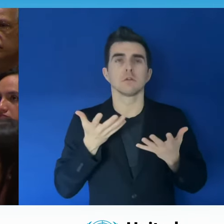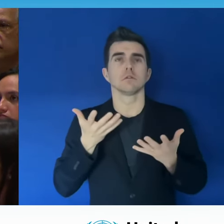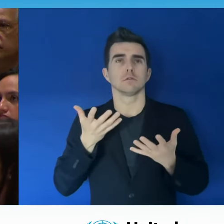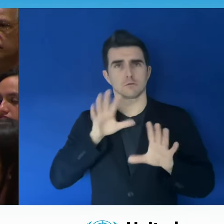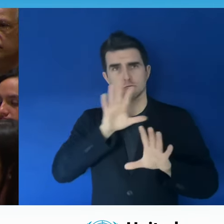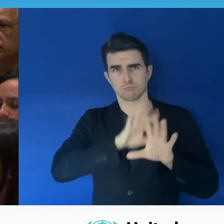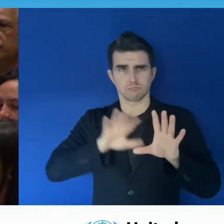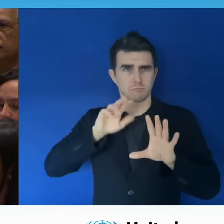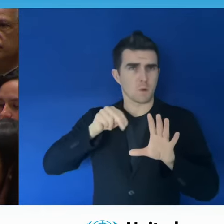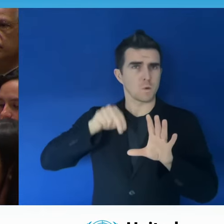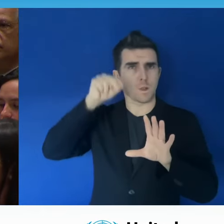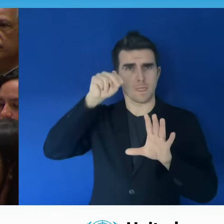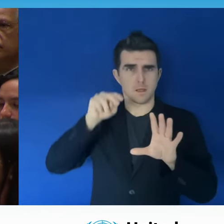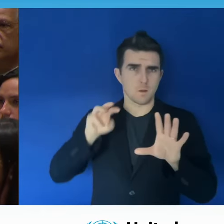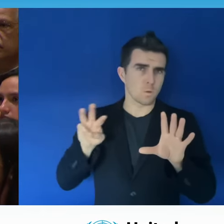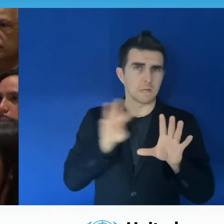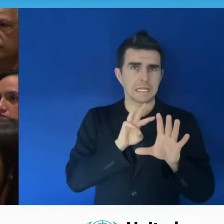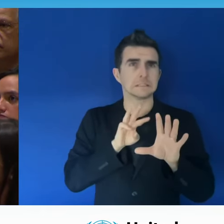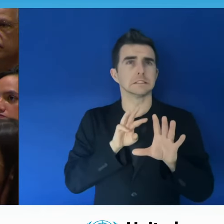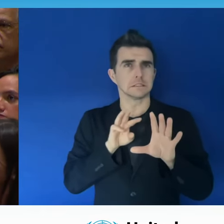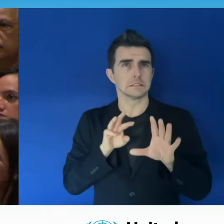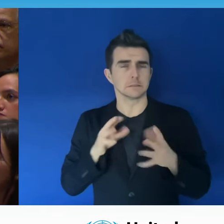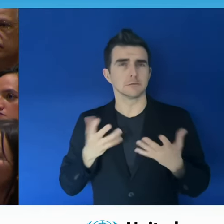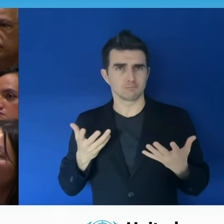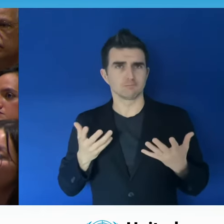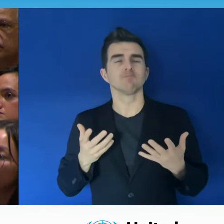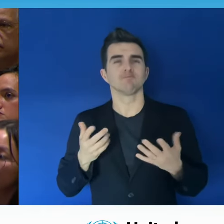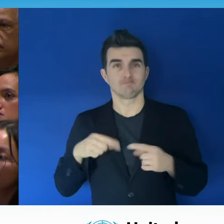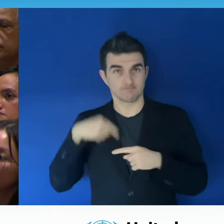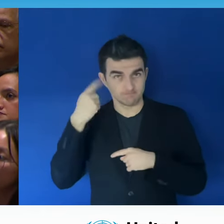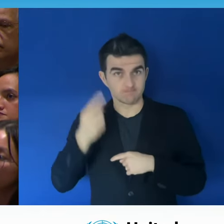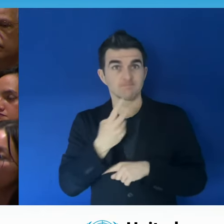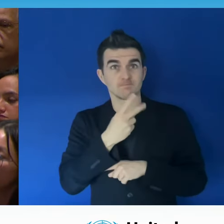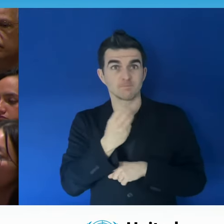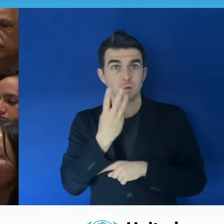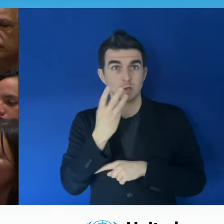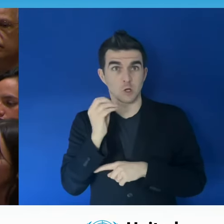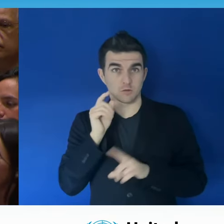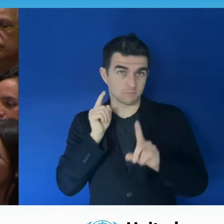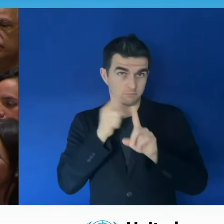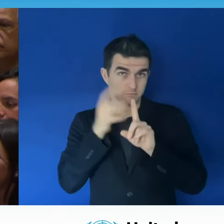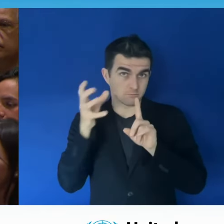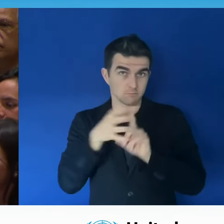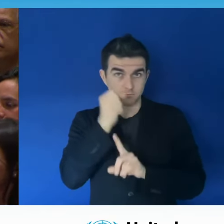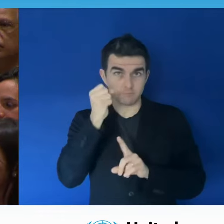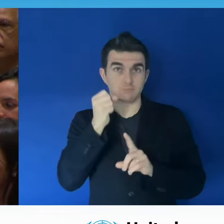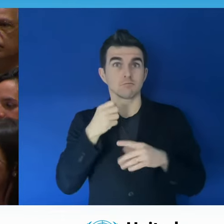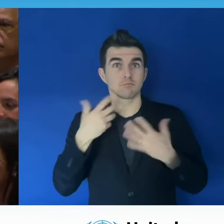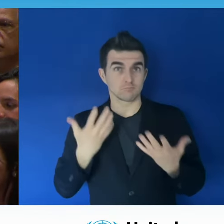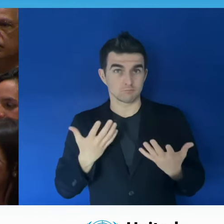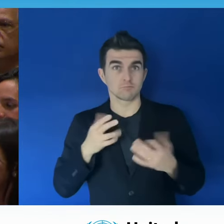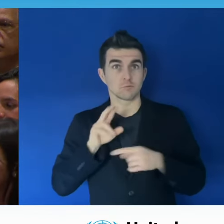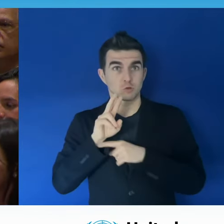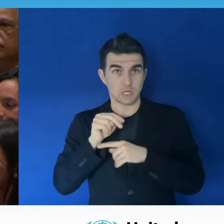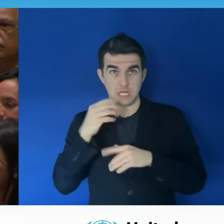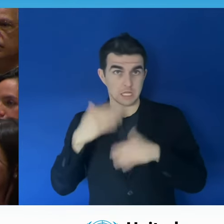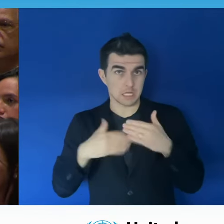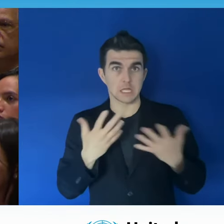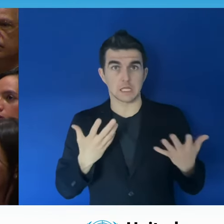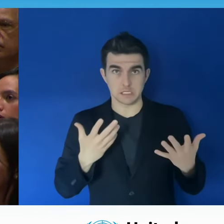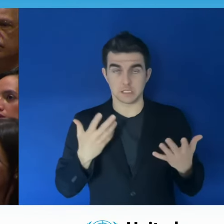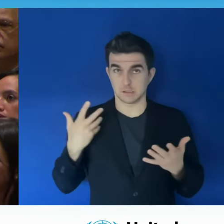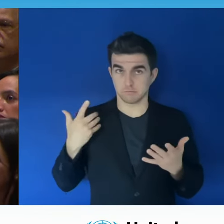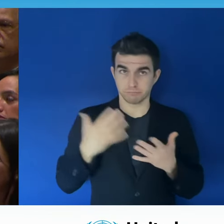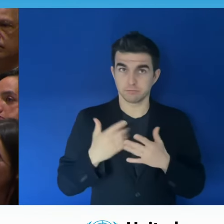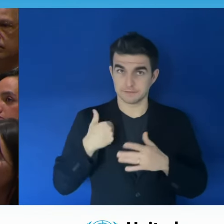United Nations. Iraq has made major progress in implementing the 2030 Agenda, particularly in the area of